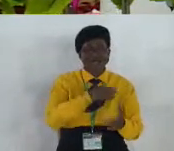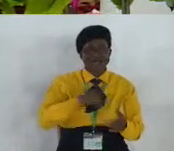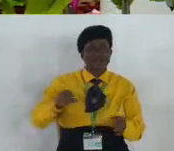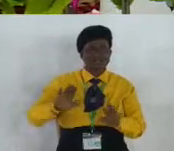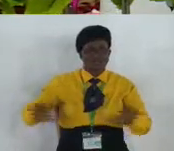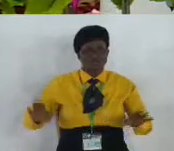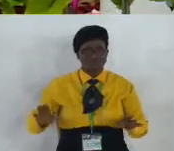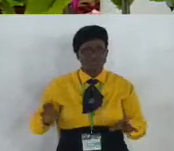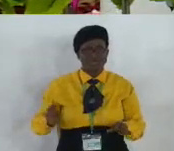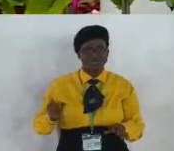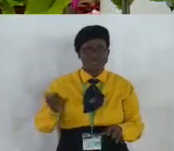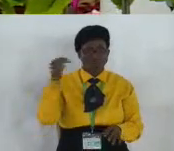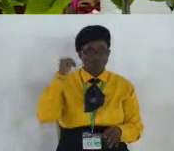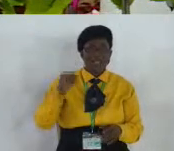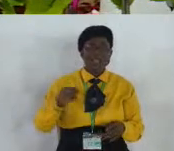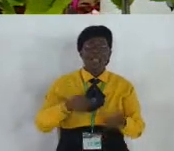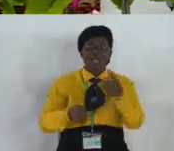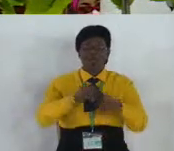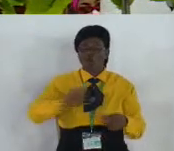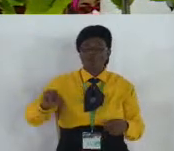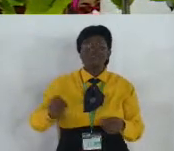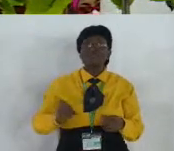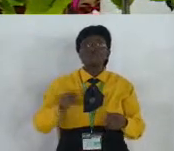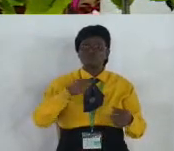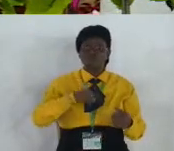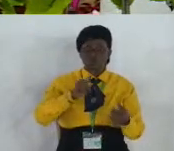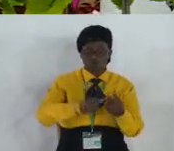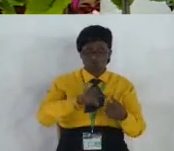to join me. So I prayed for